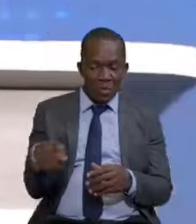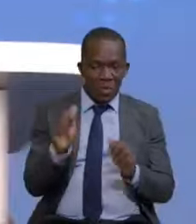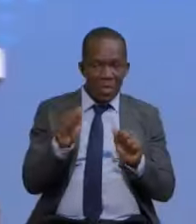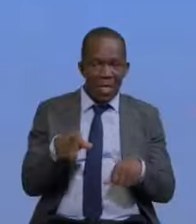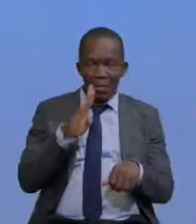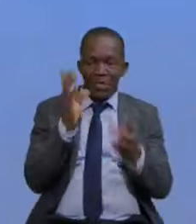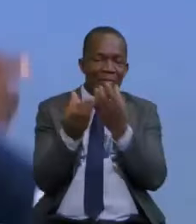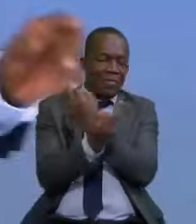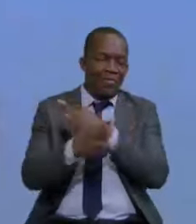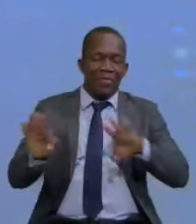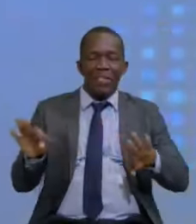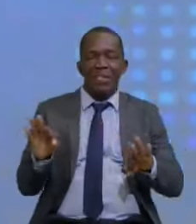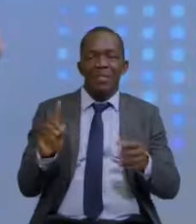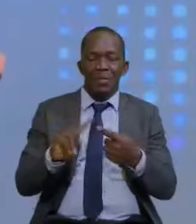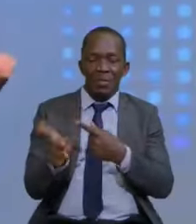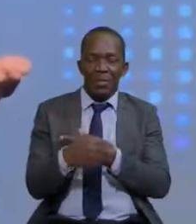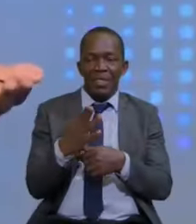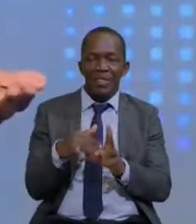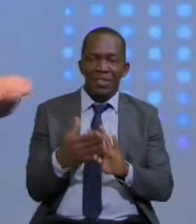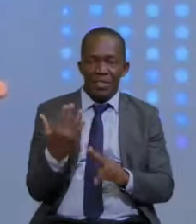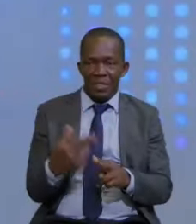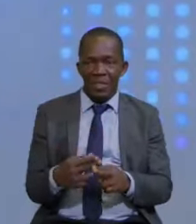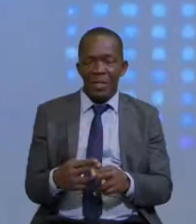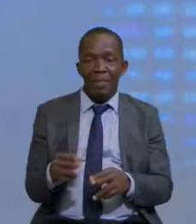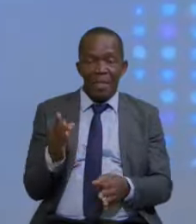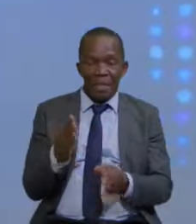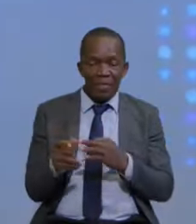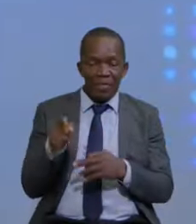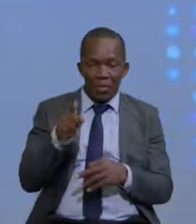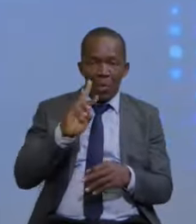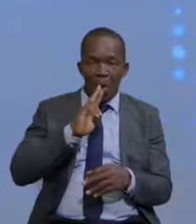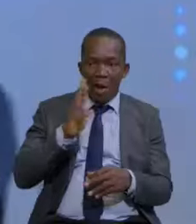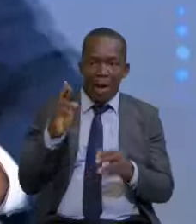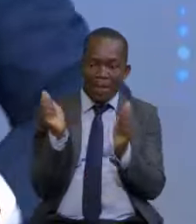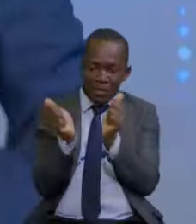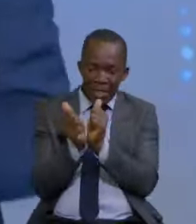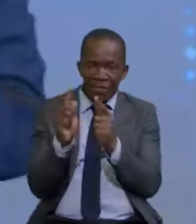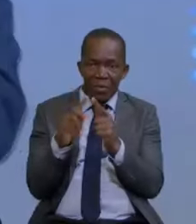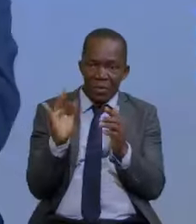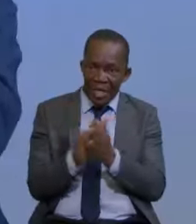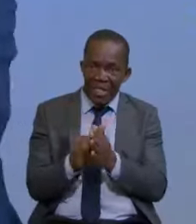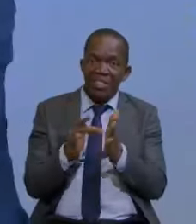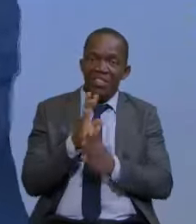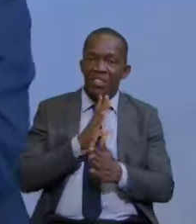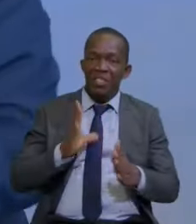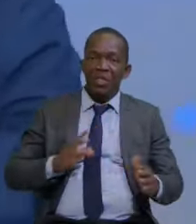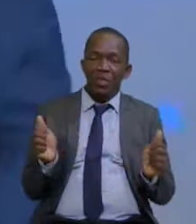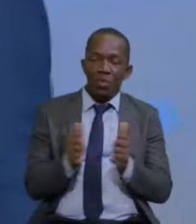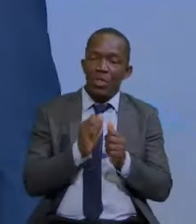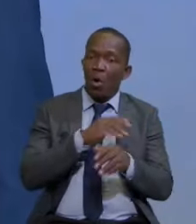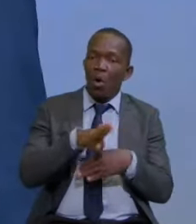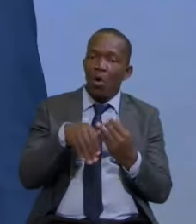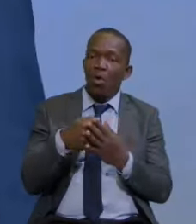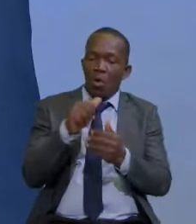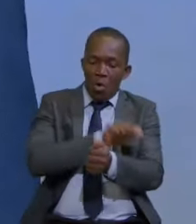slave to that thing. And Jesus Christ, with all authority, he delivers from